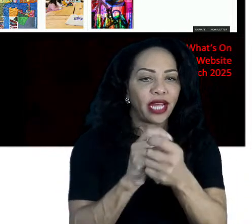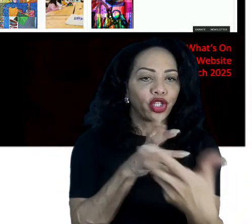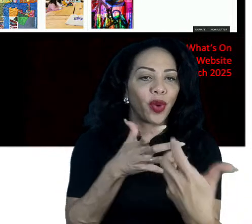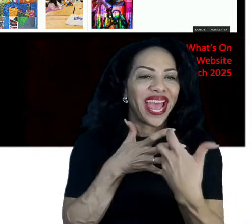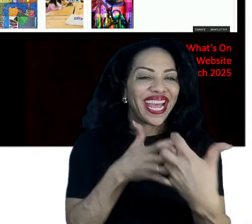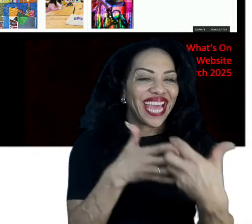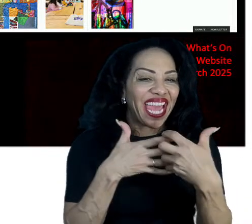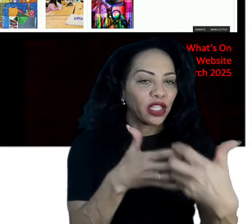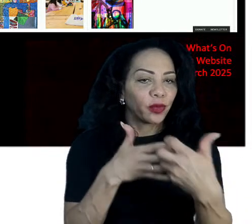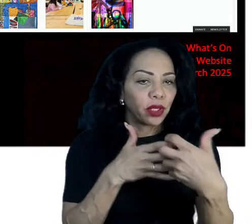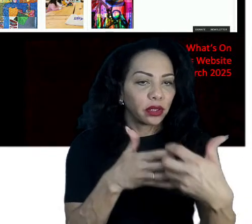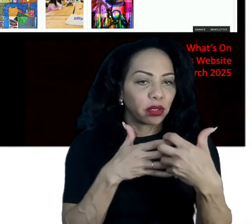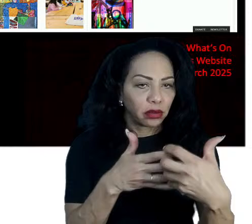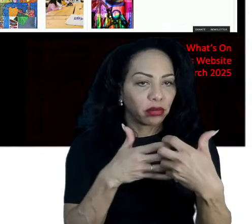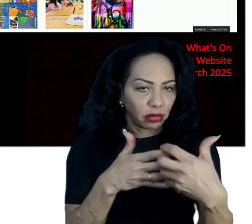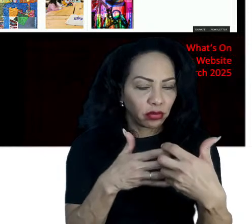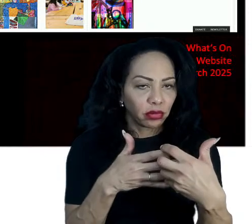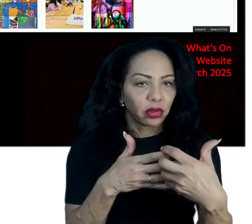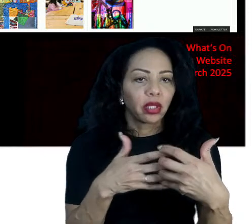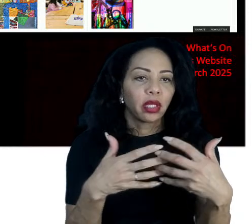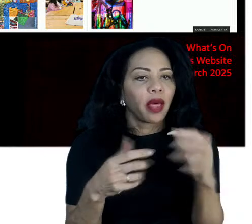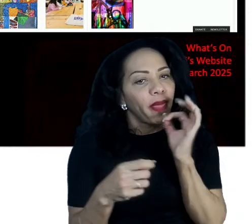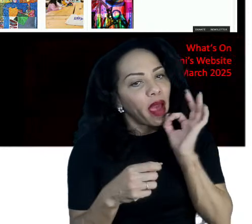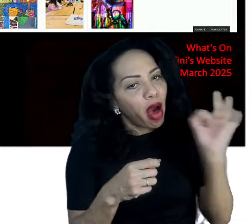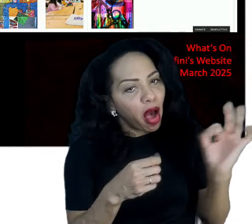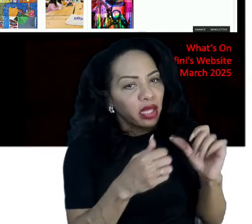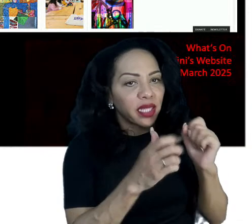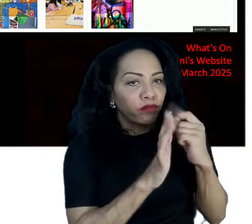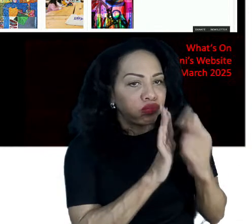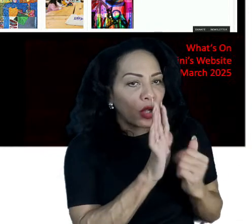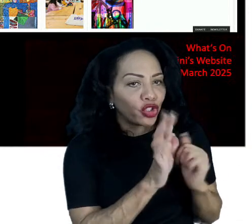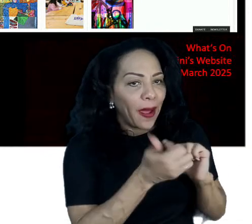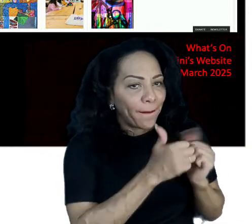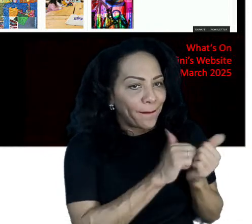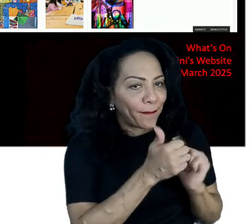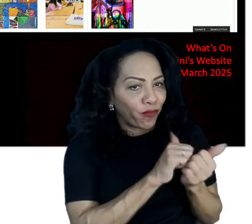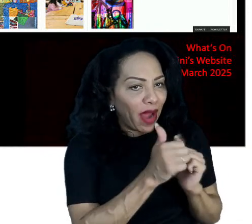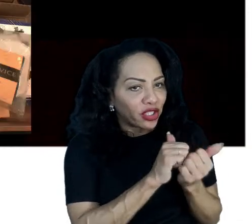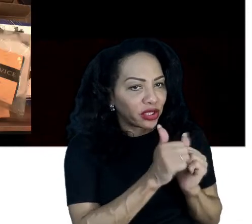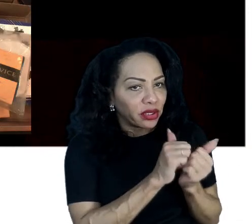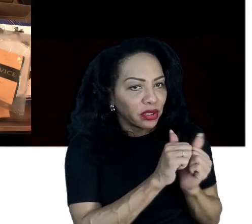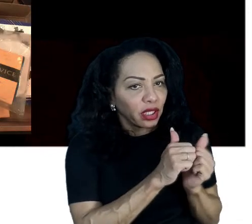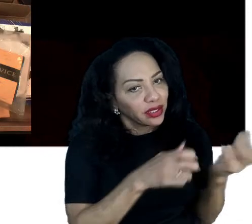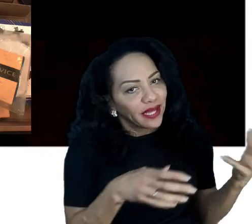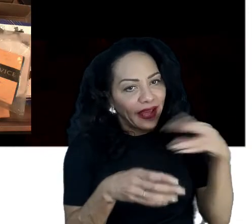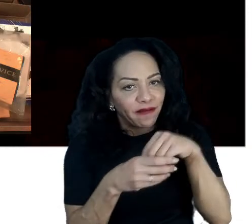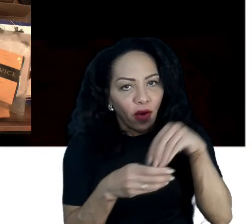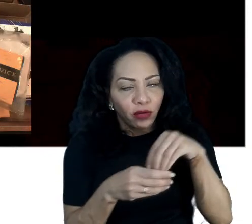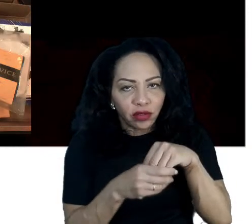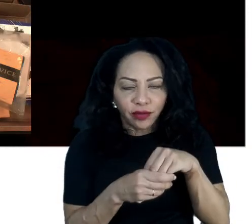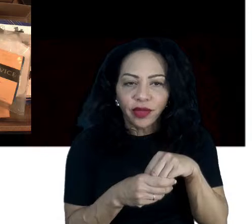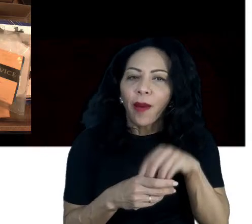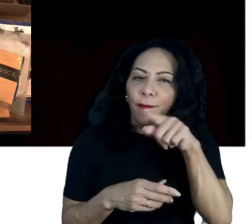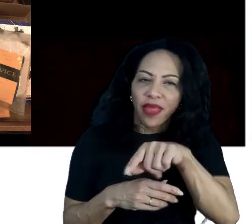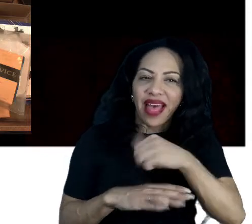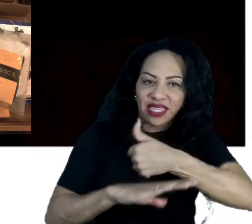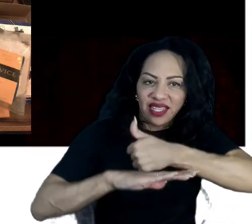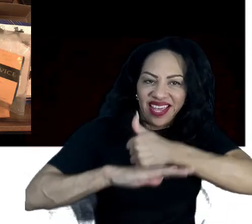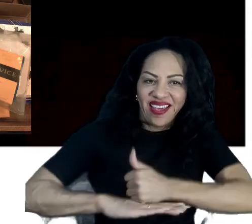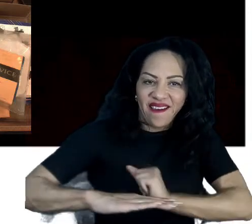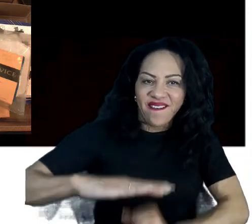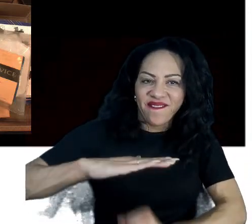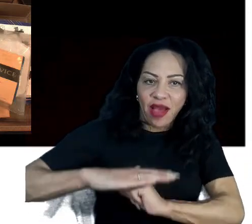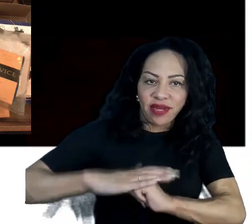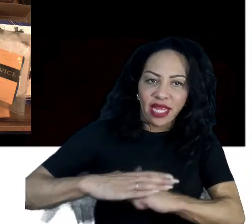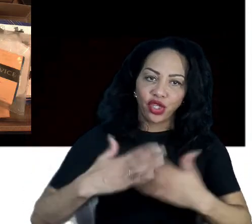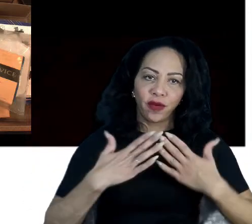partners. But this lays the context for what I'm talking about when it comes to gallery education.